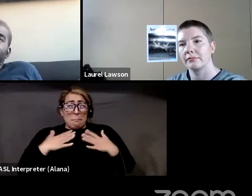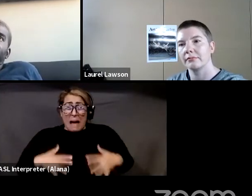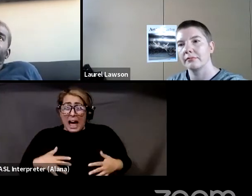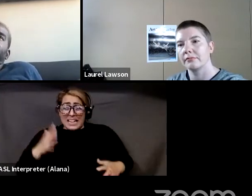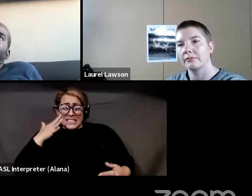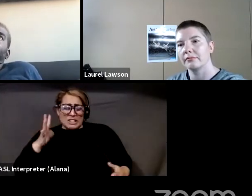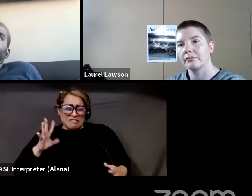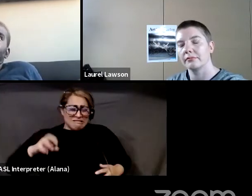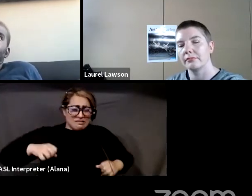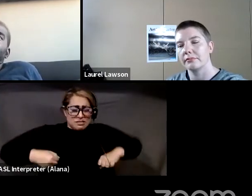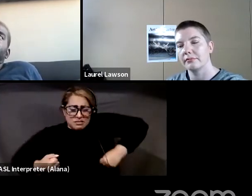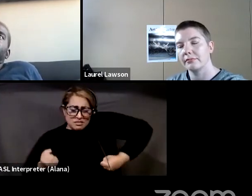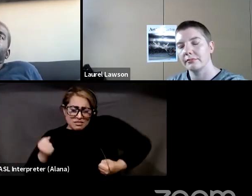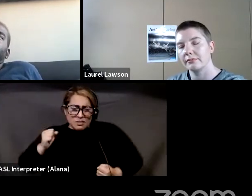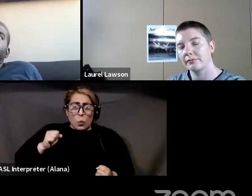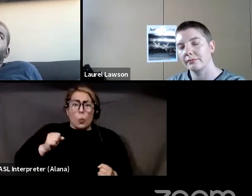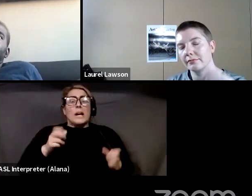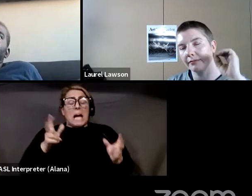sounds.